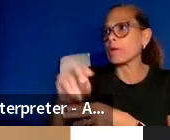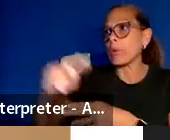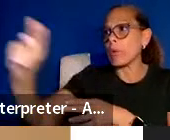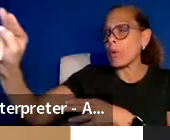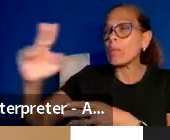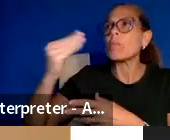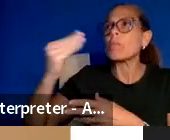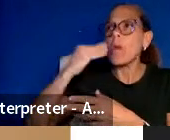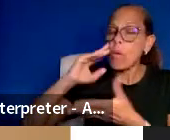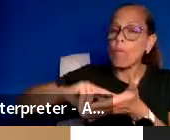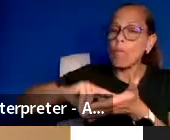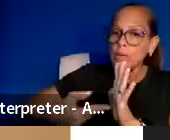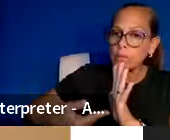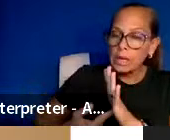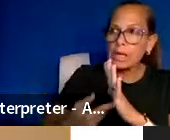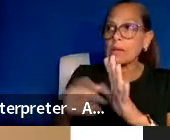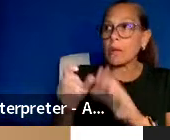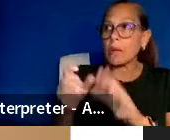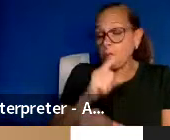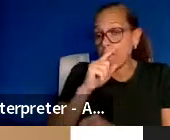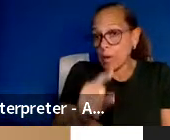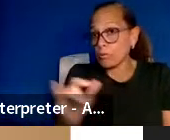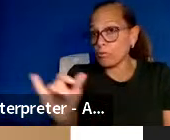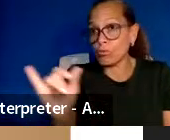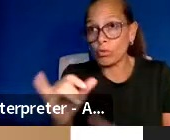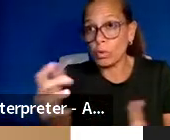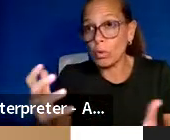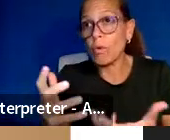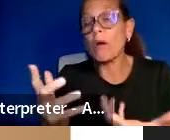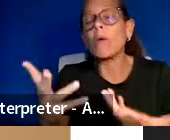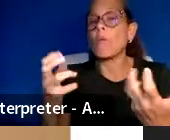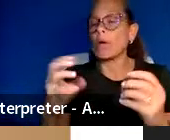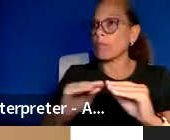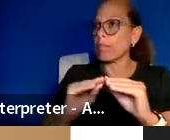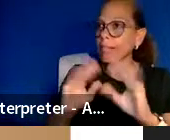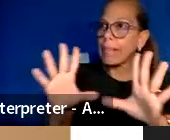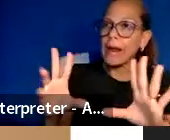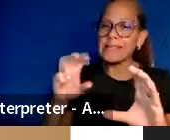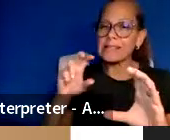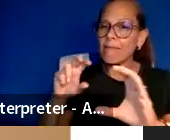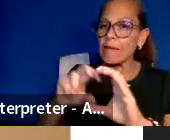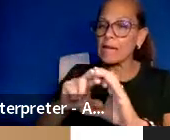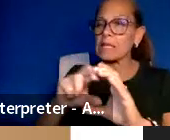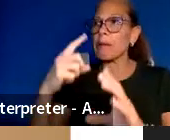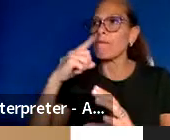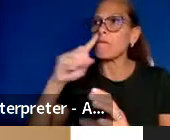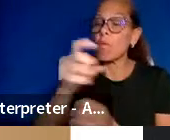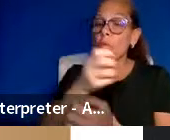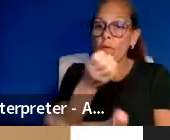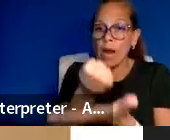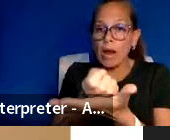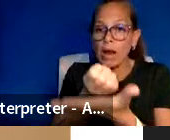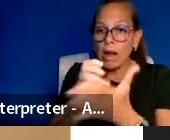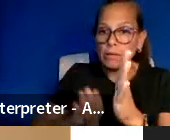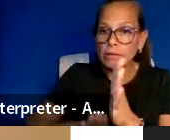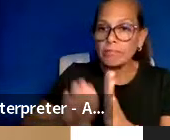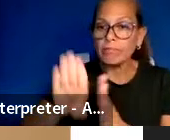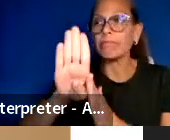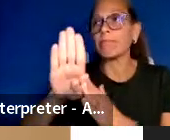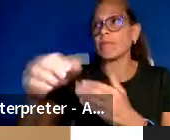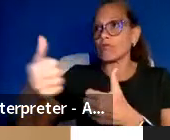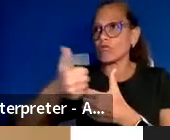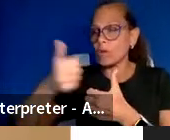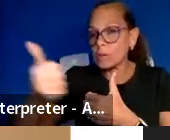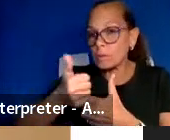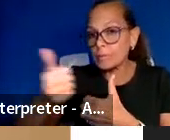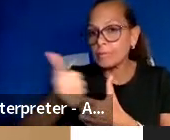what it means, and we also make sure that it is clearly an investment in economic development and transportation, as